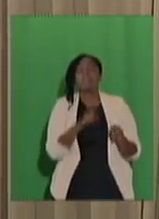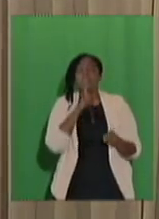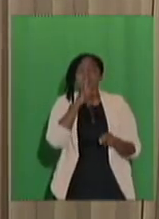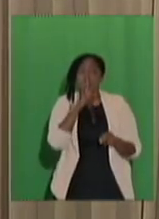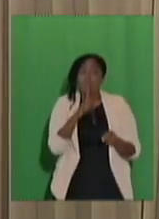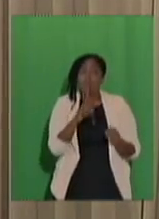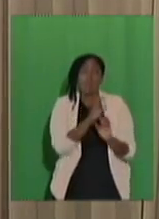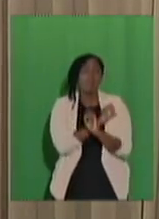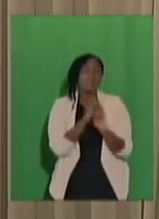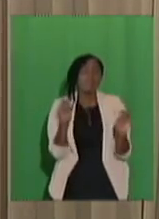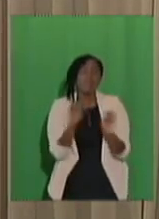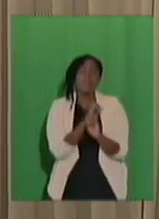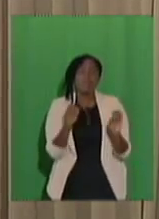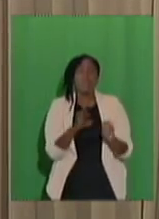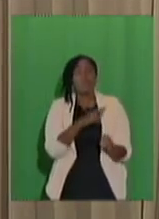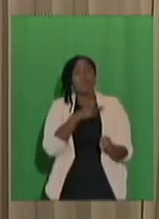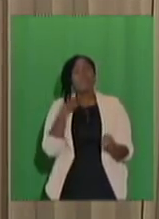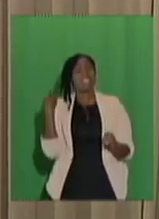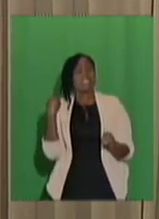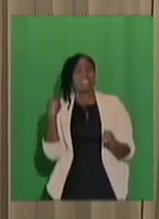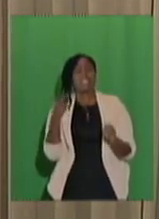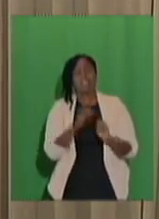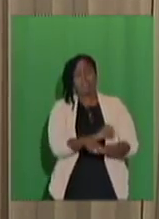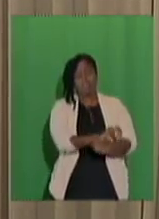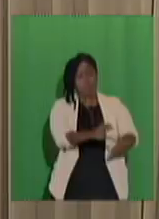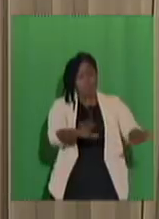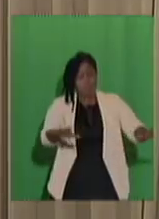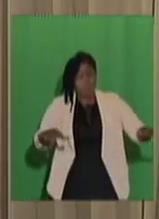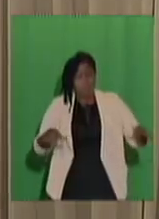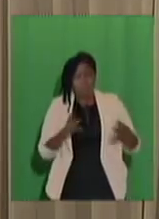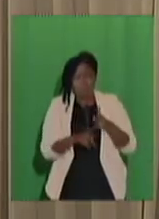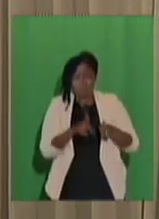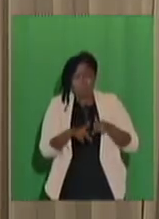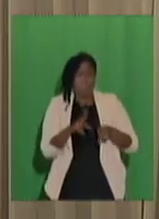facilities based on those two elements, the